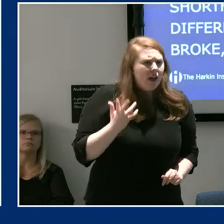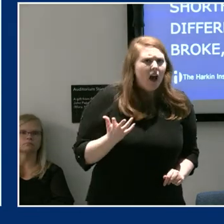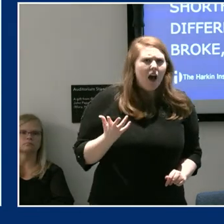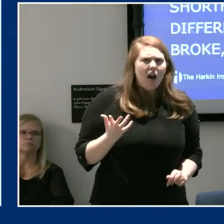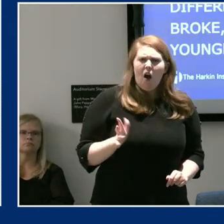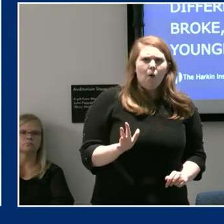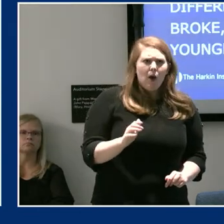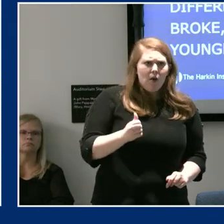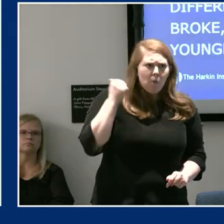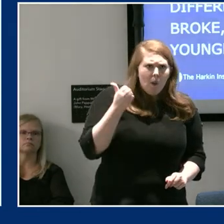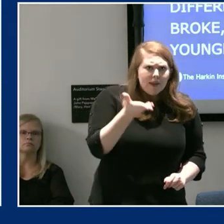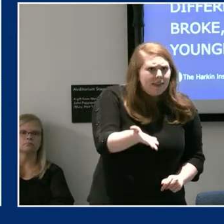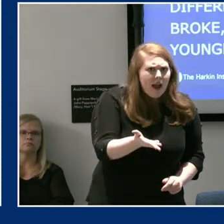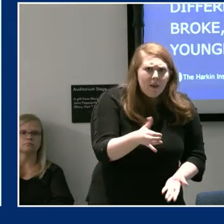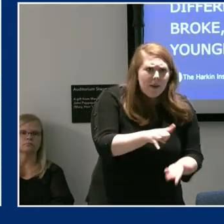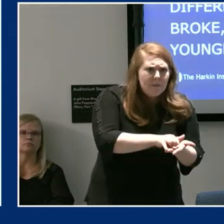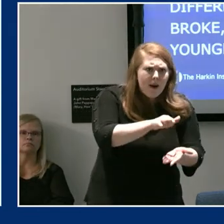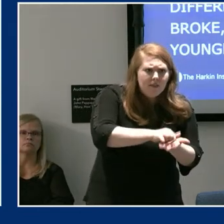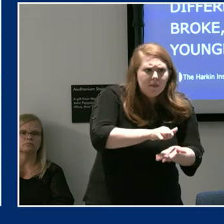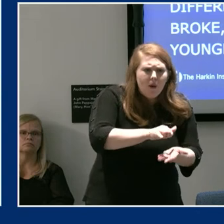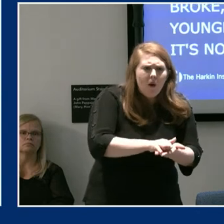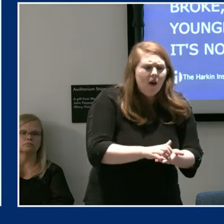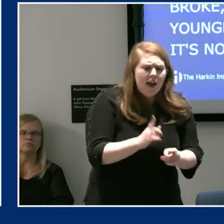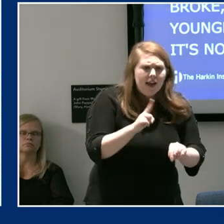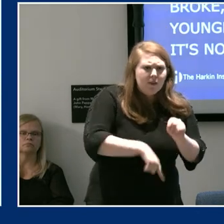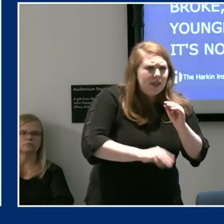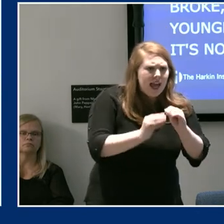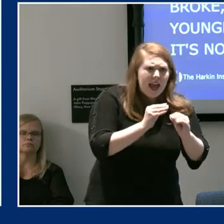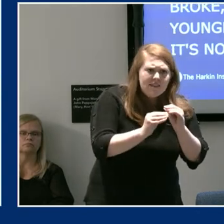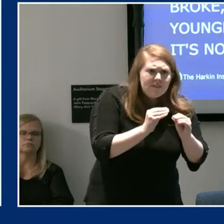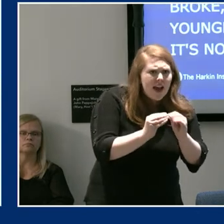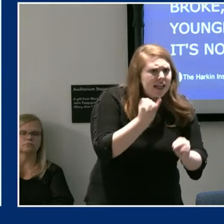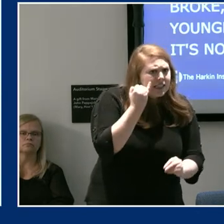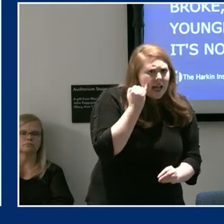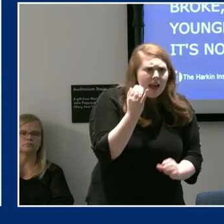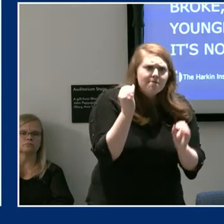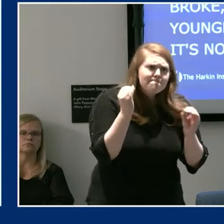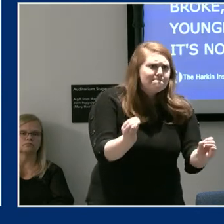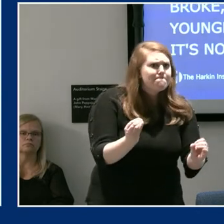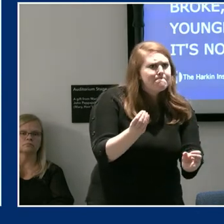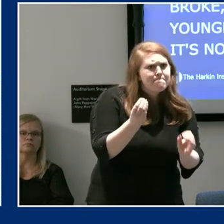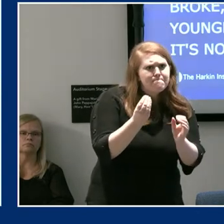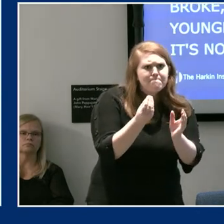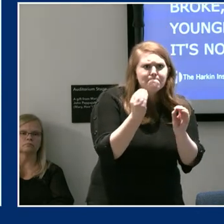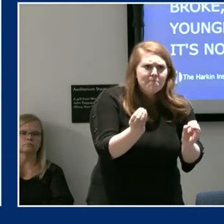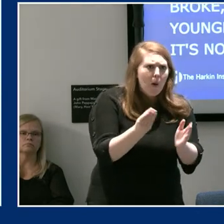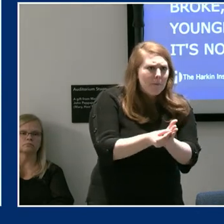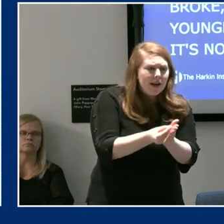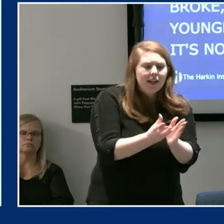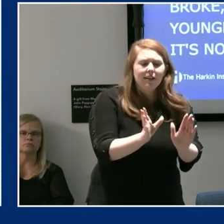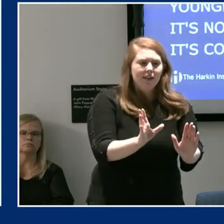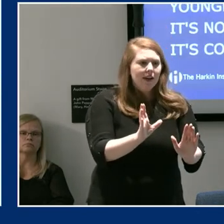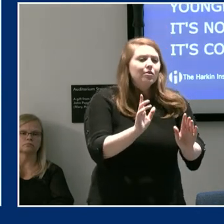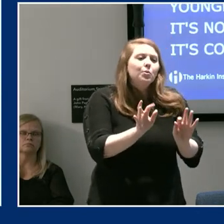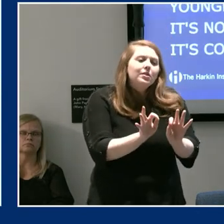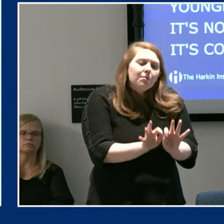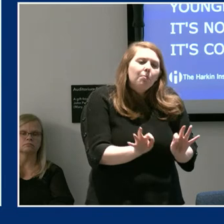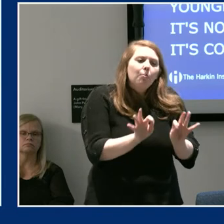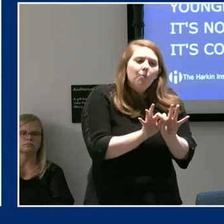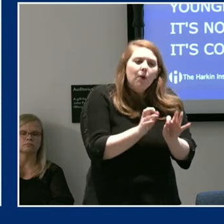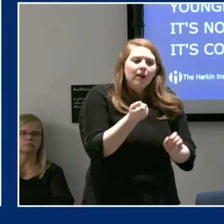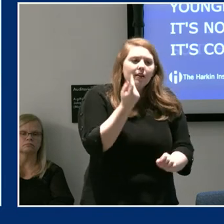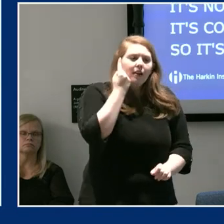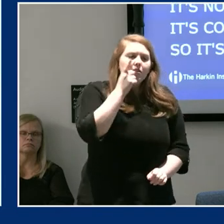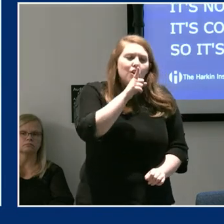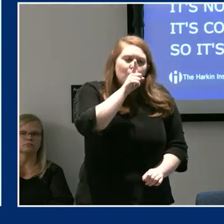not going to be there. It can't be fixed if it's completely bankrupt. So it's important to understand what is